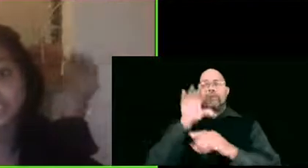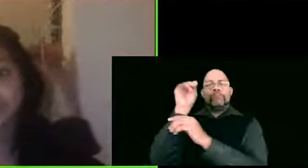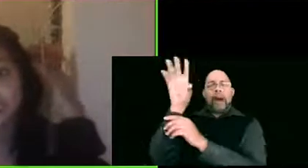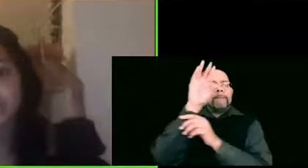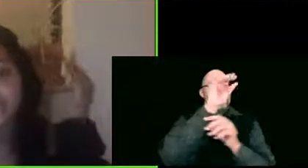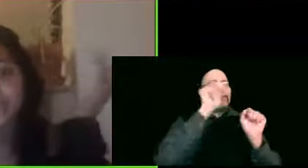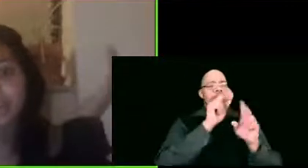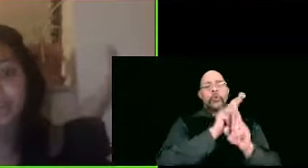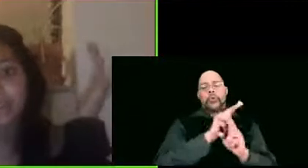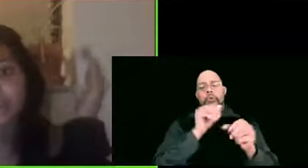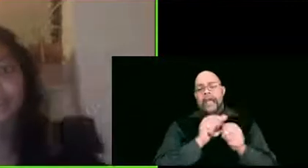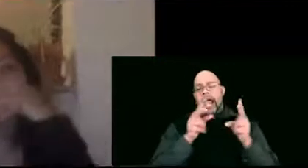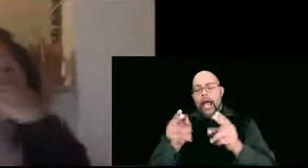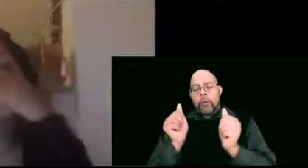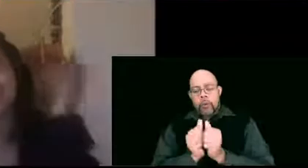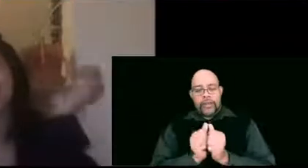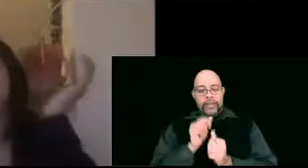beautiful scenic shots that we can cut with